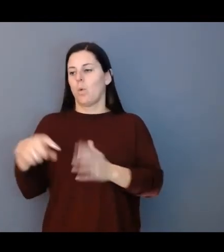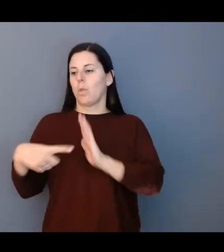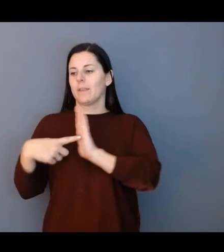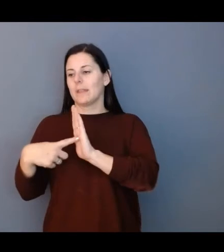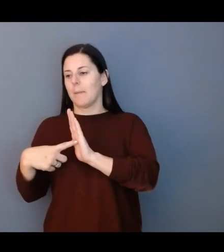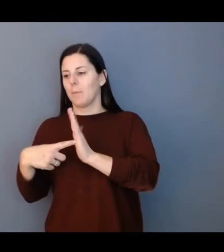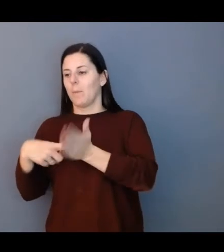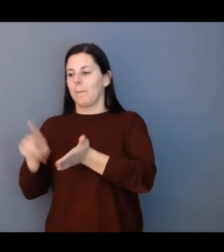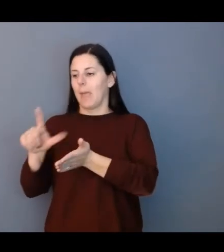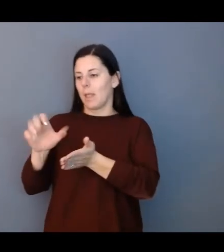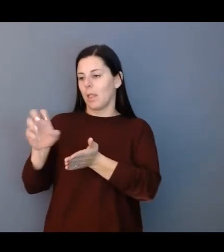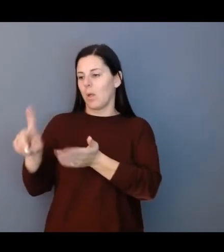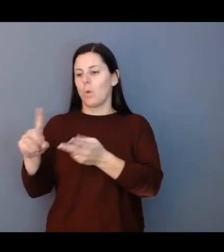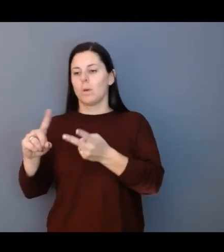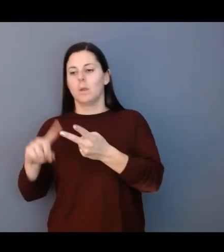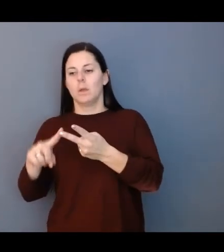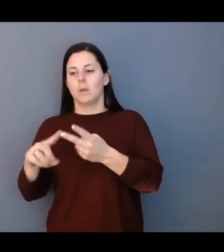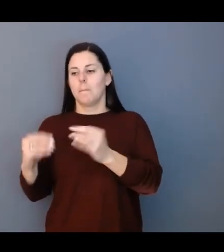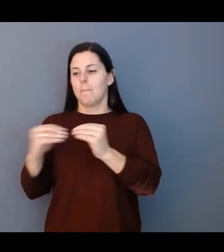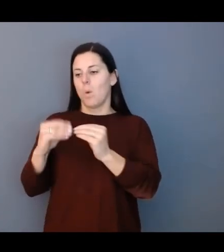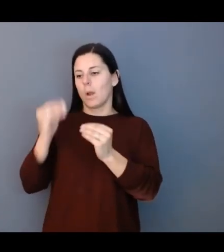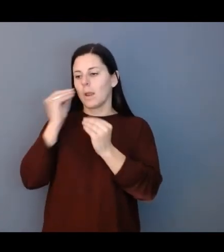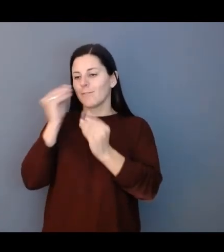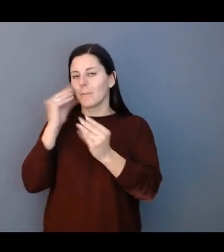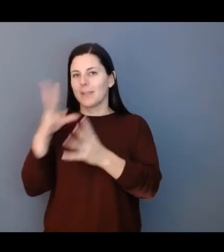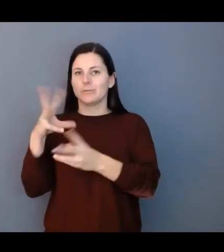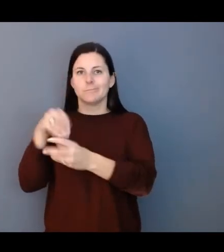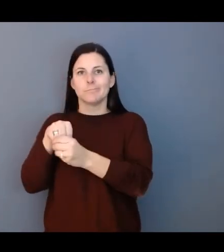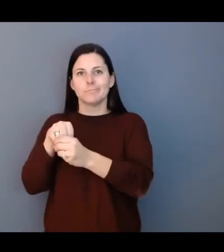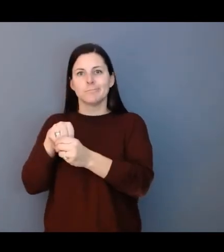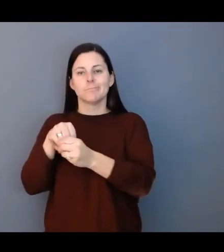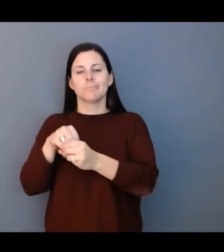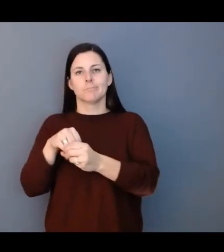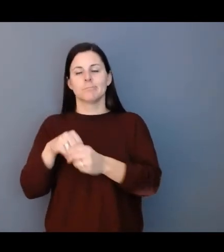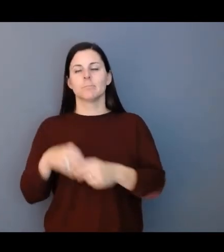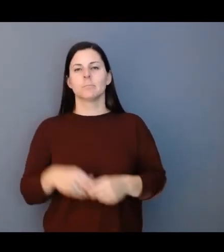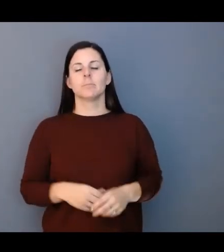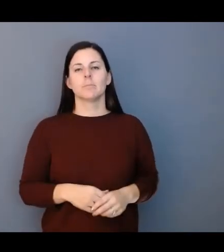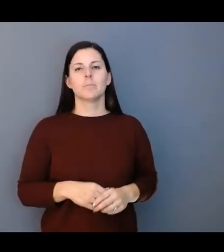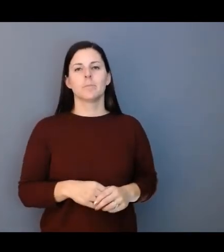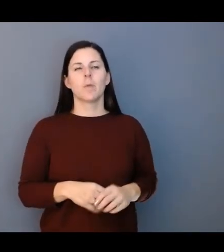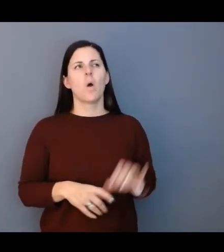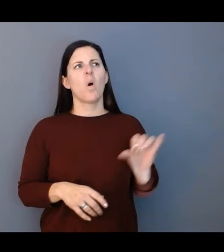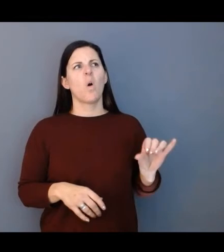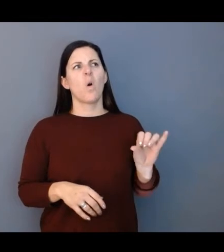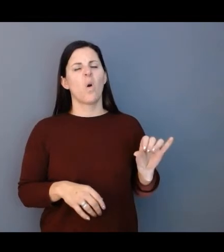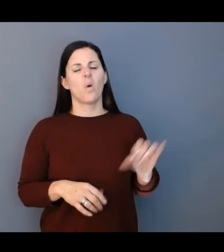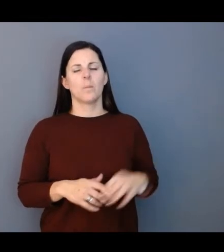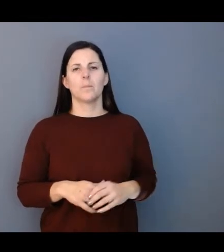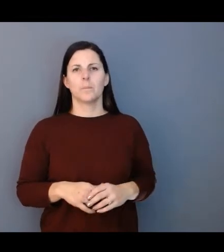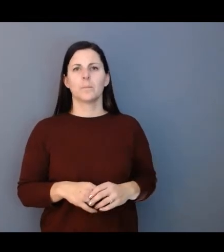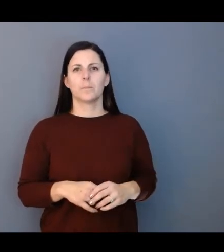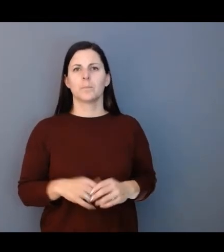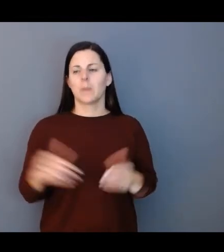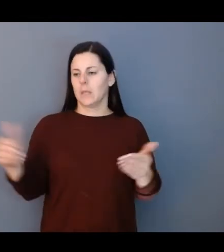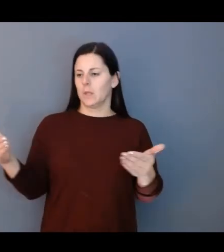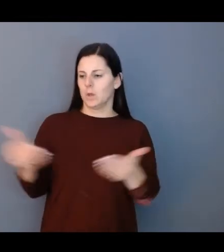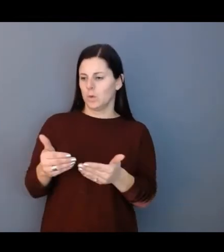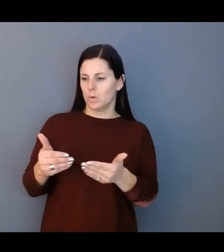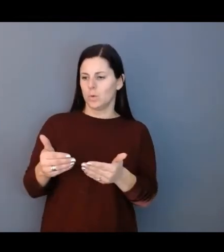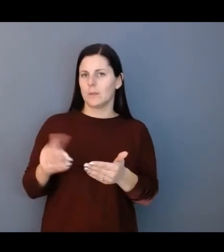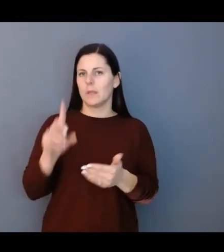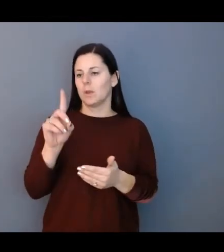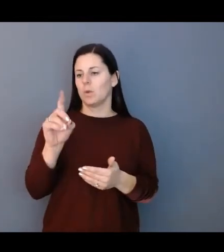sample payload linked to it. You can nice. have more information about the model, like what the model is about. We